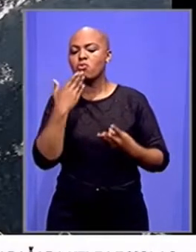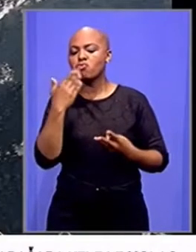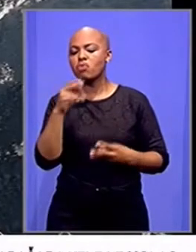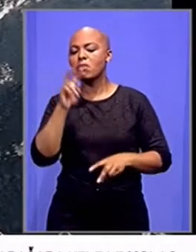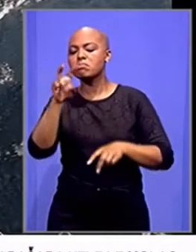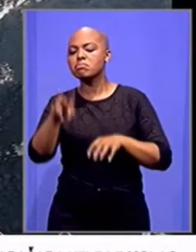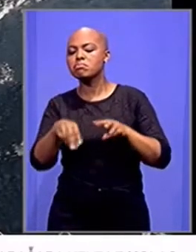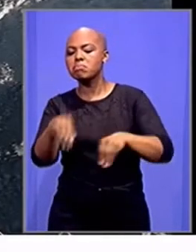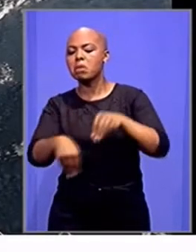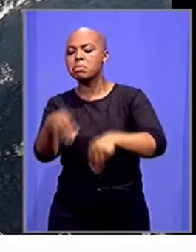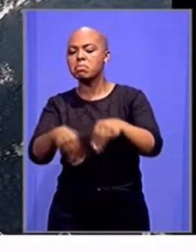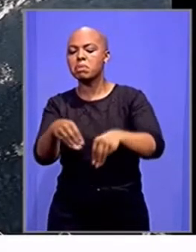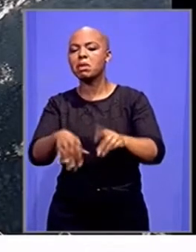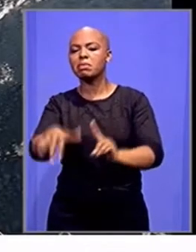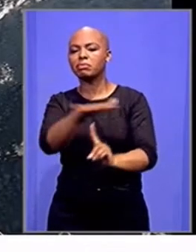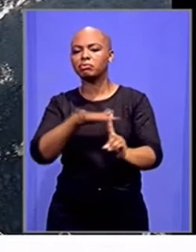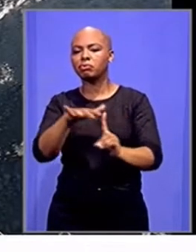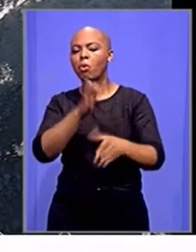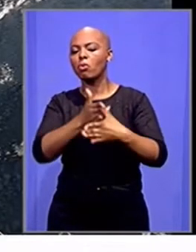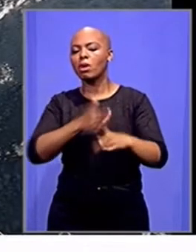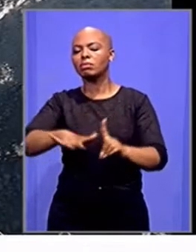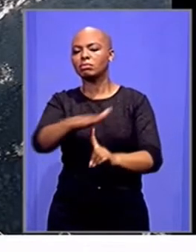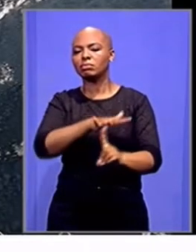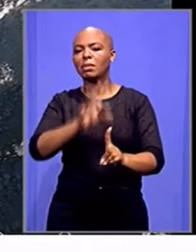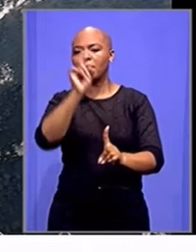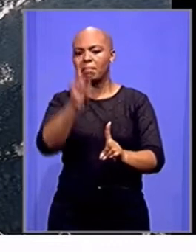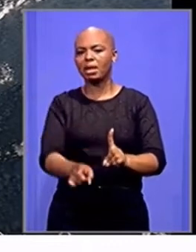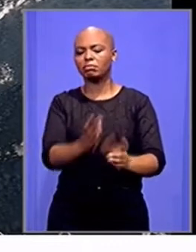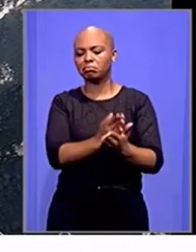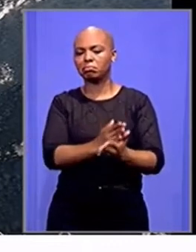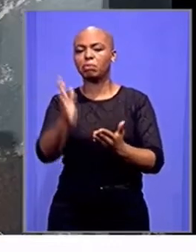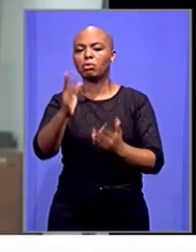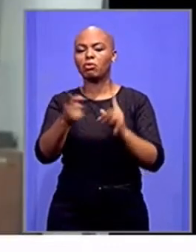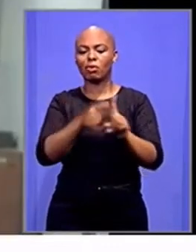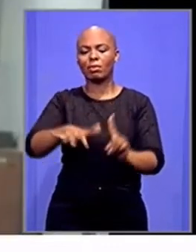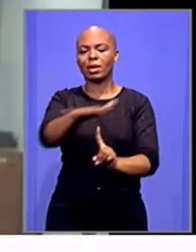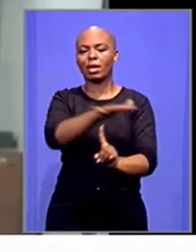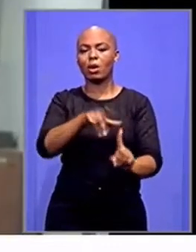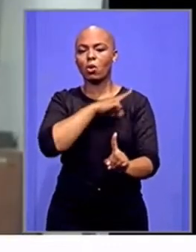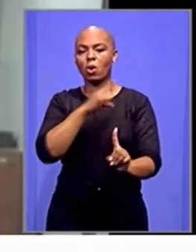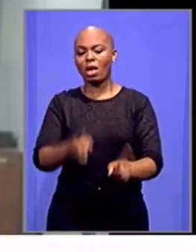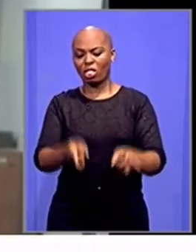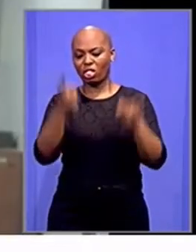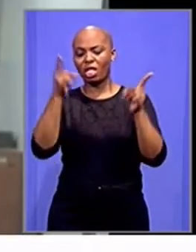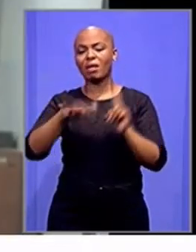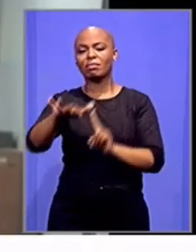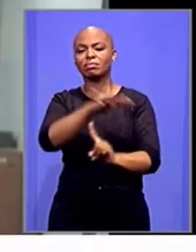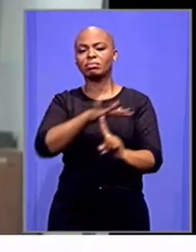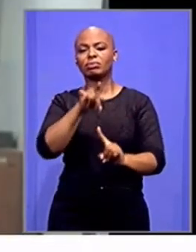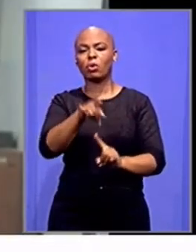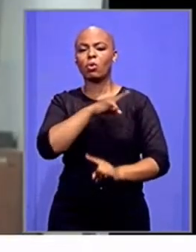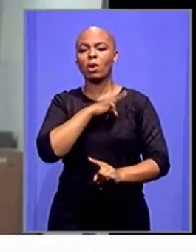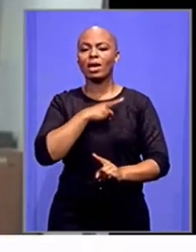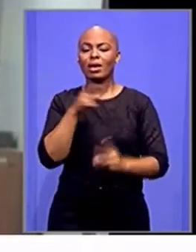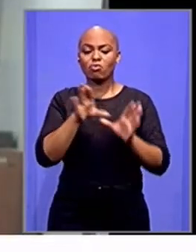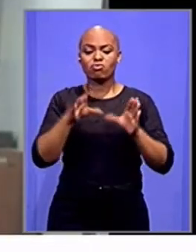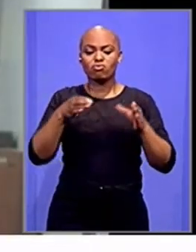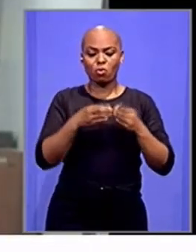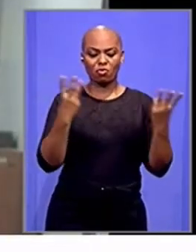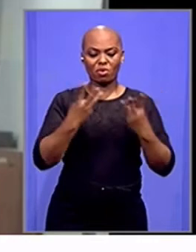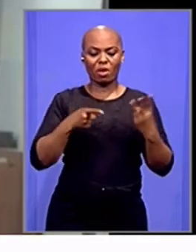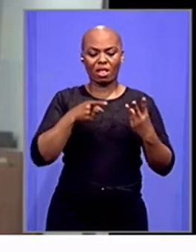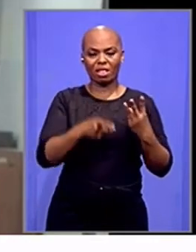rehabilitate that particular area. Because of one, these people have mined for a period